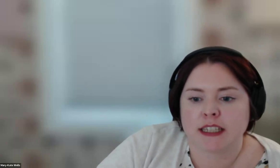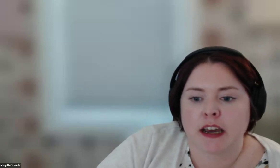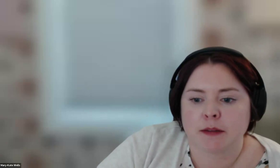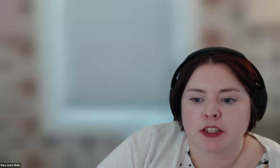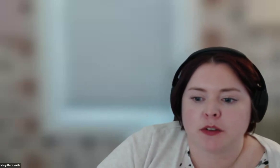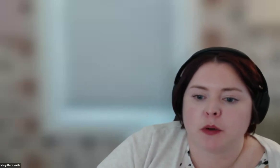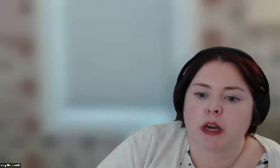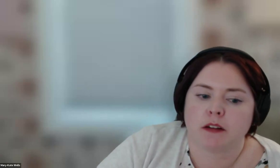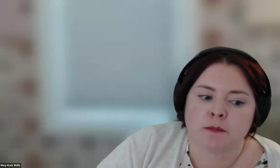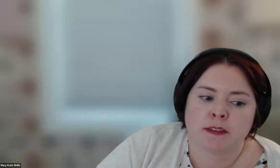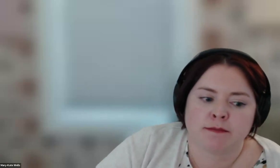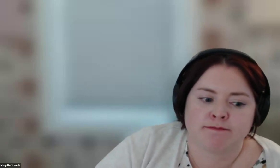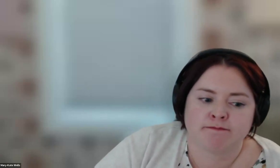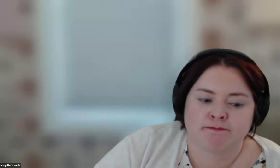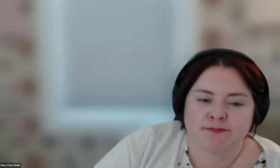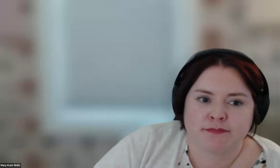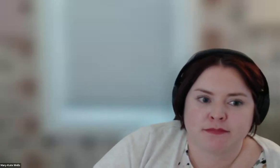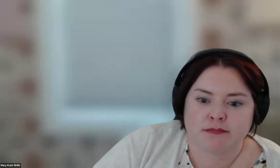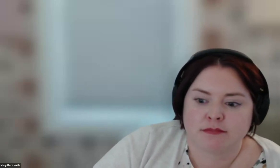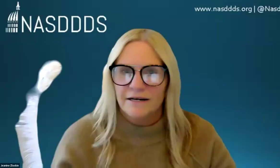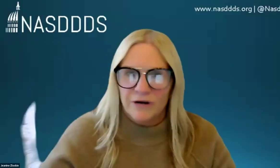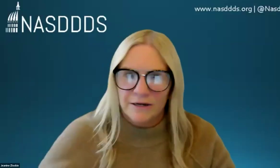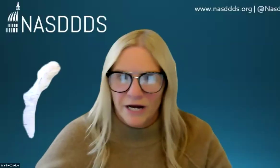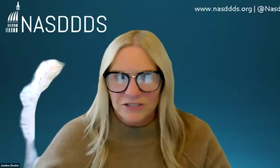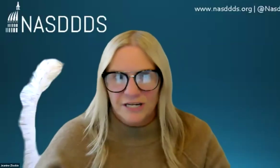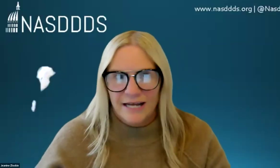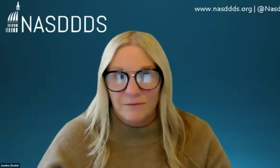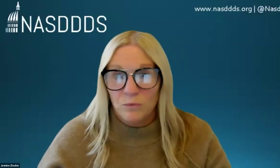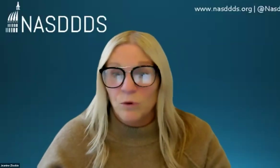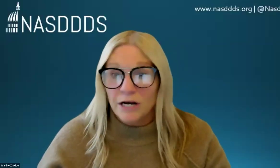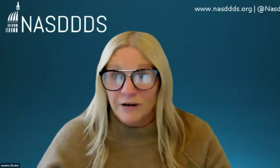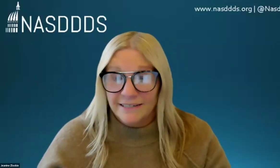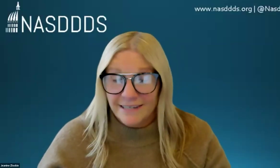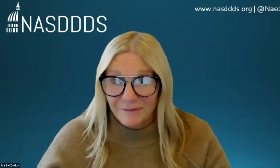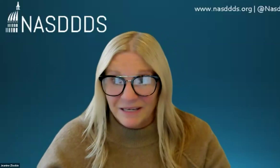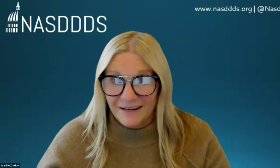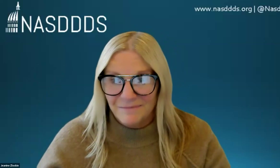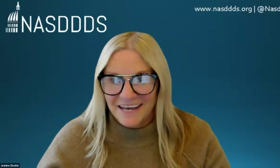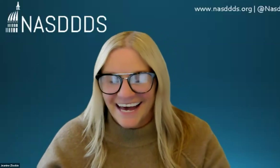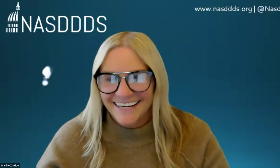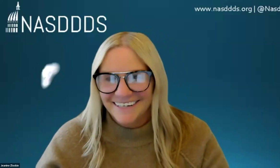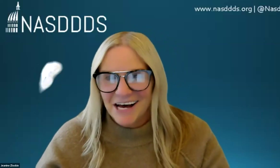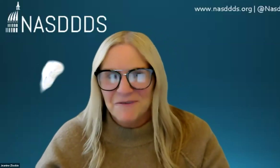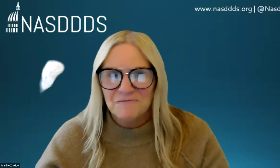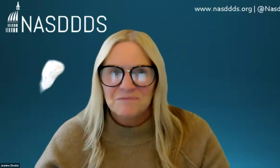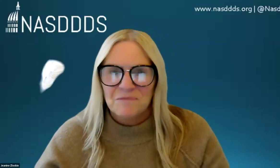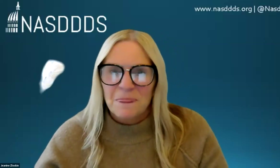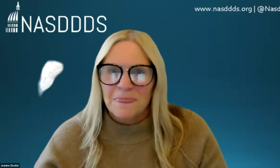dedicate enough time to do it well. What a great question and what great timing, I may